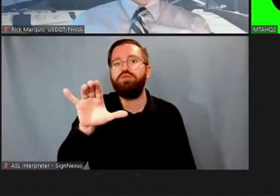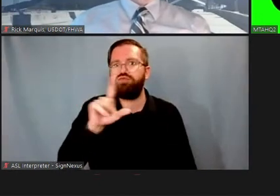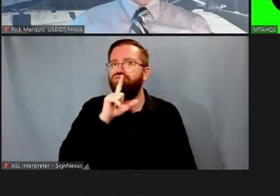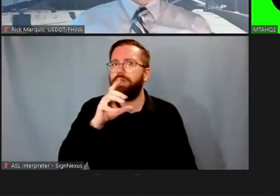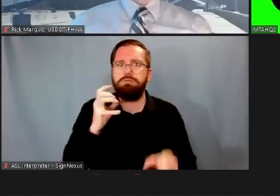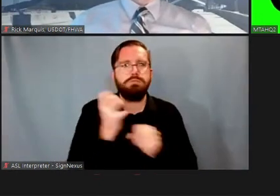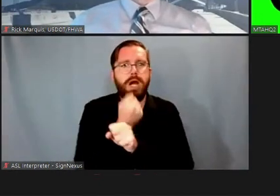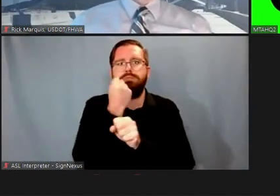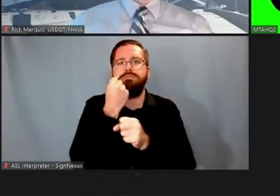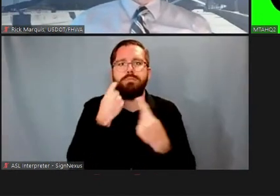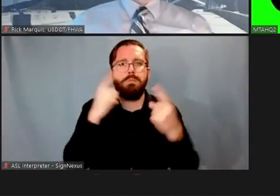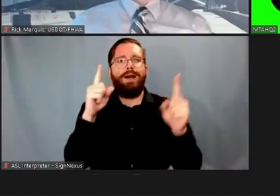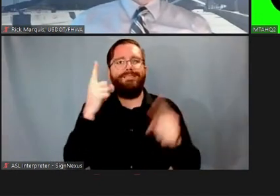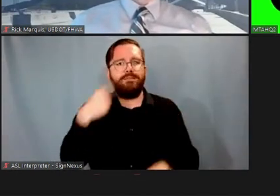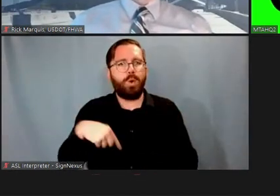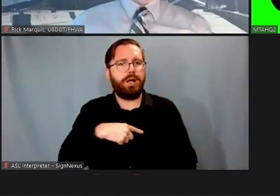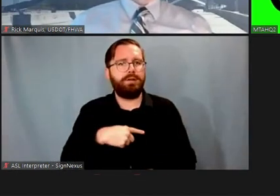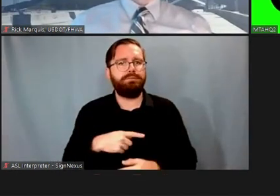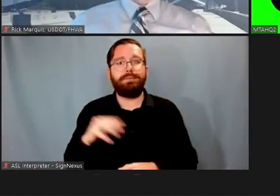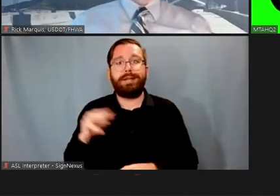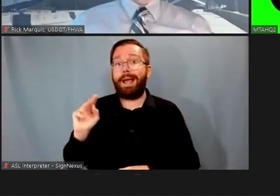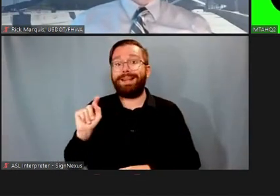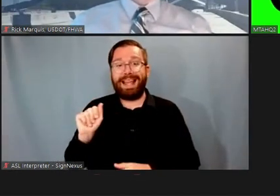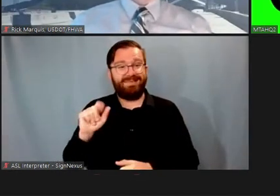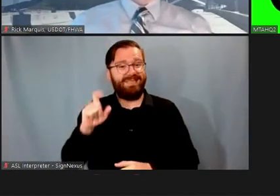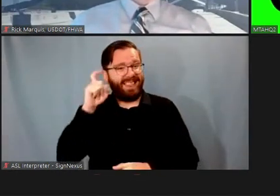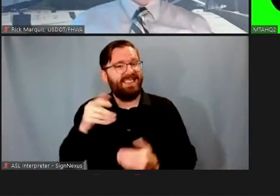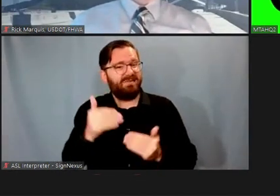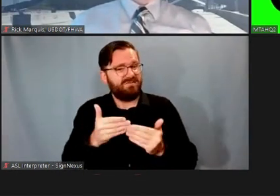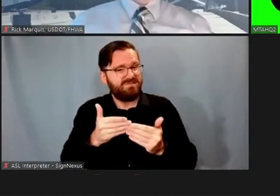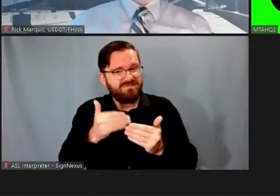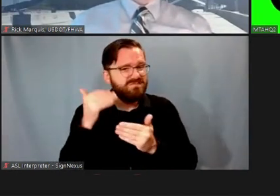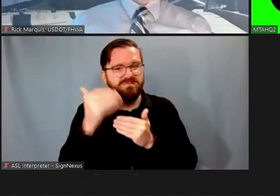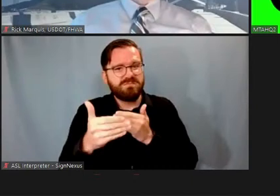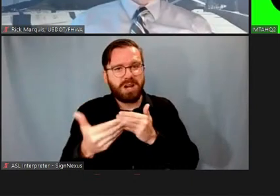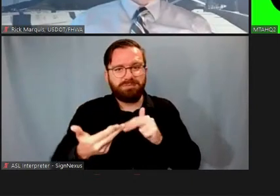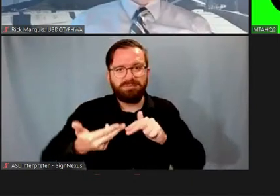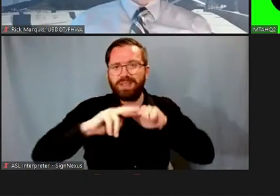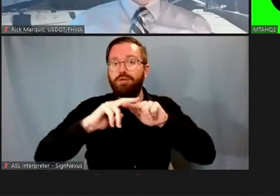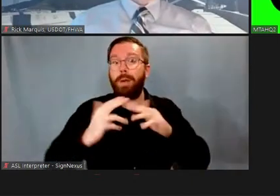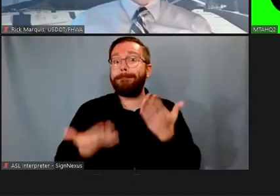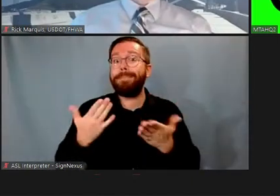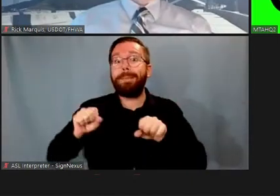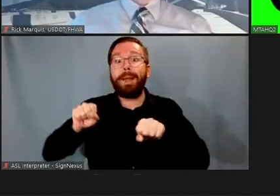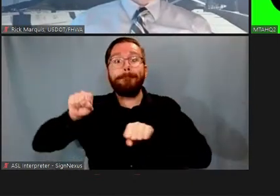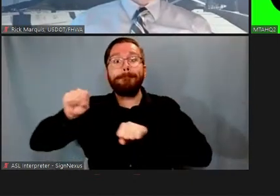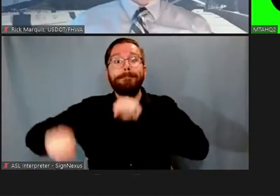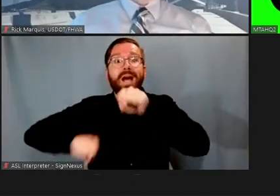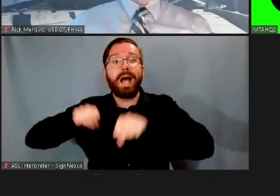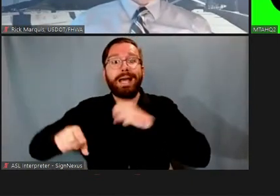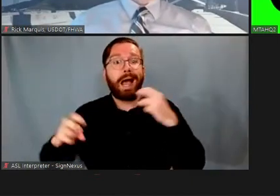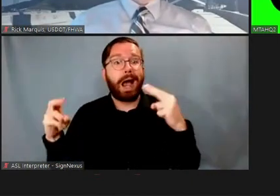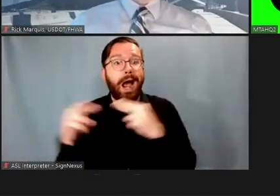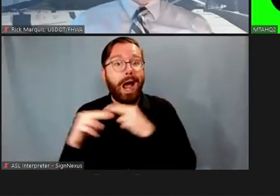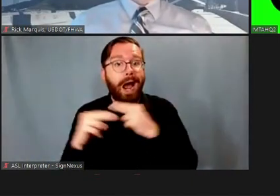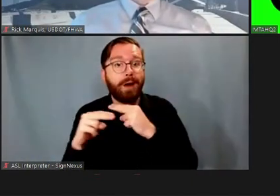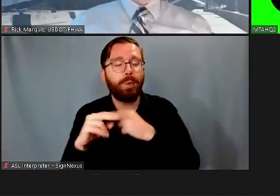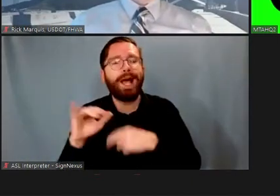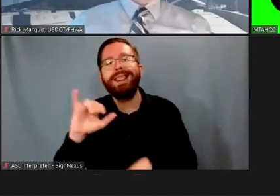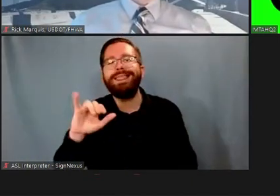think that the mta needs to take a step further needs to explore putting bike highways in the city such as the hudson river